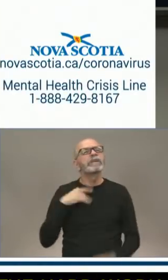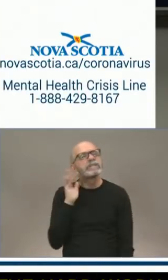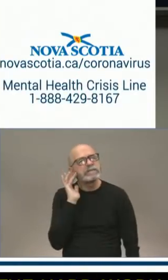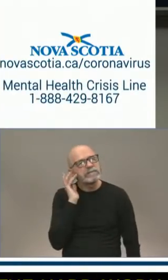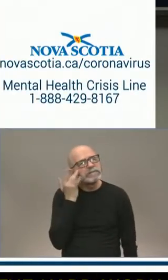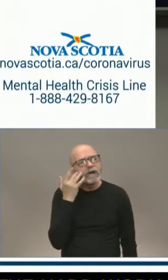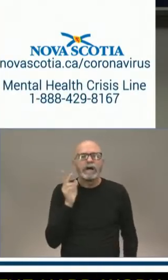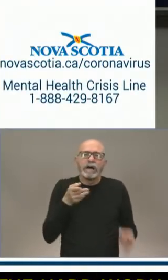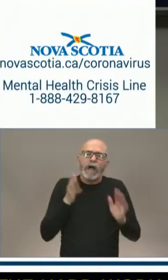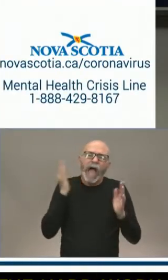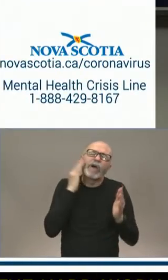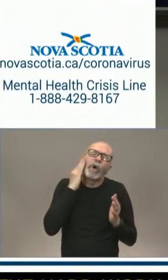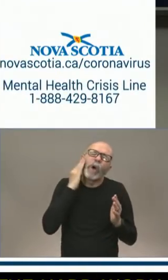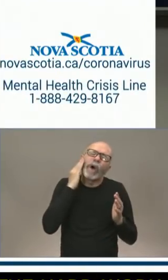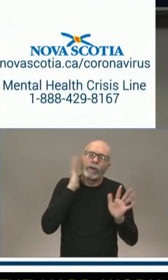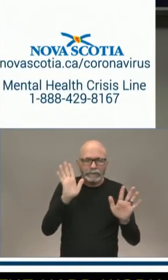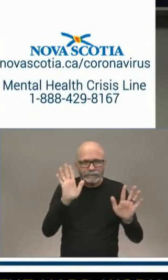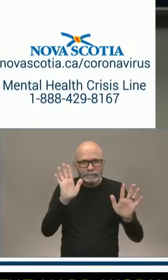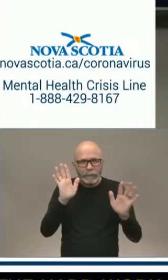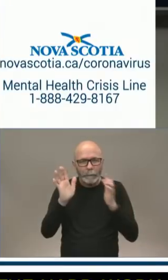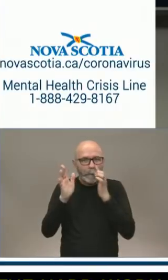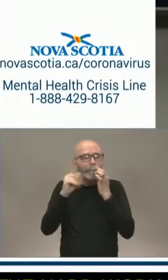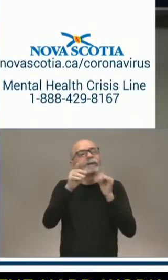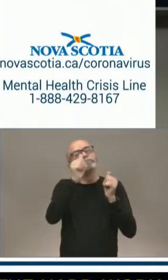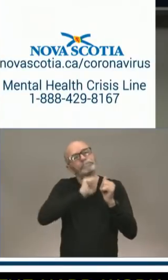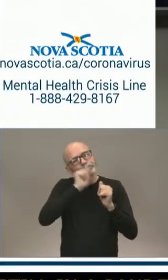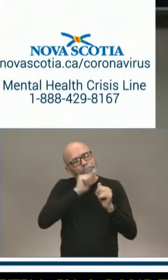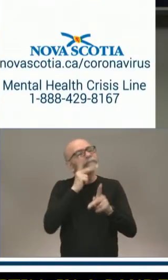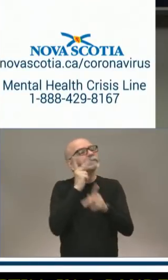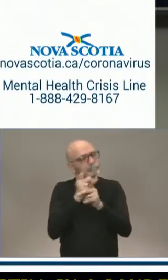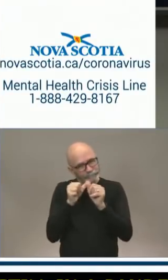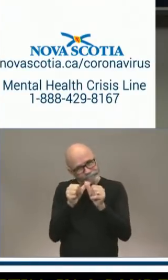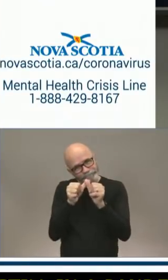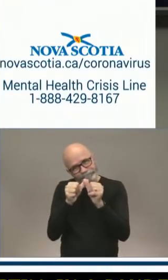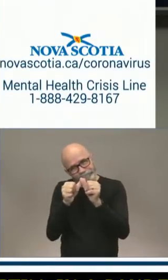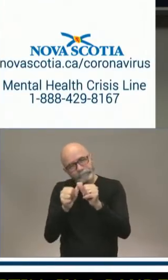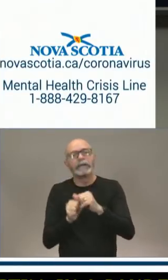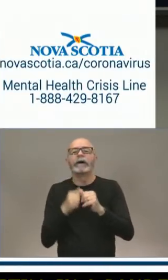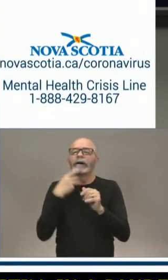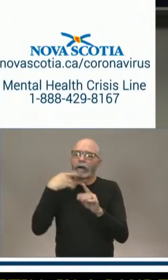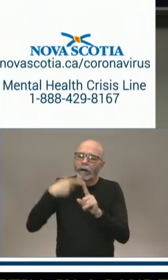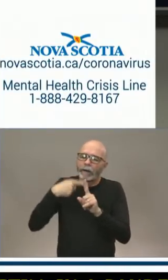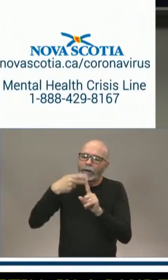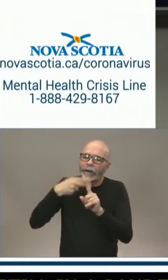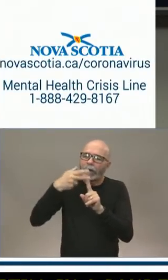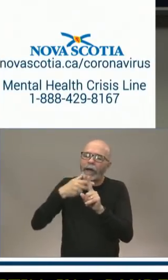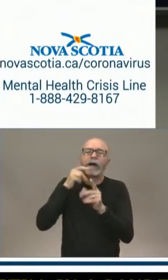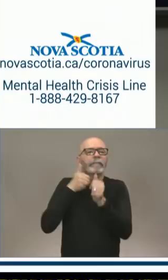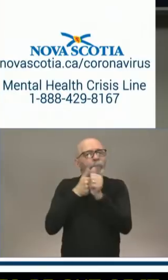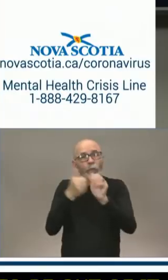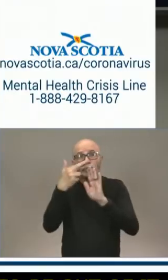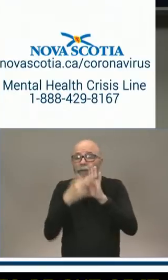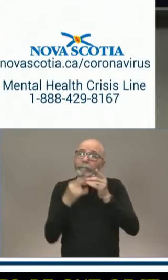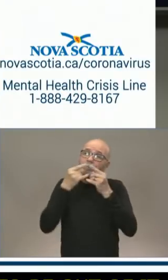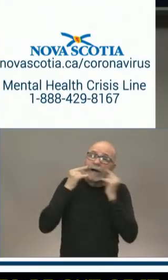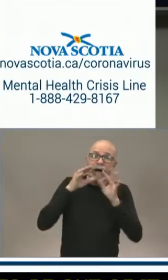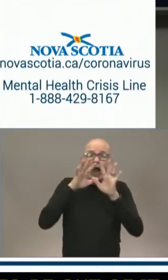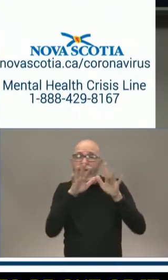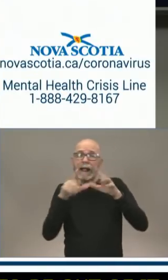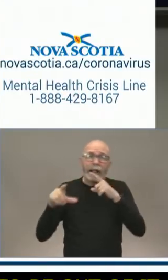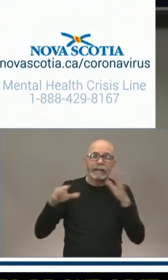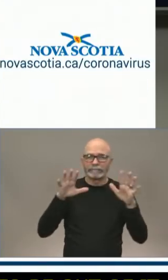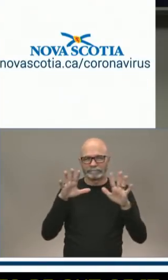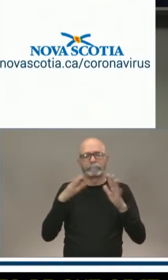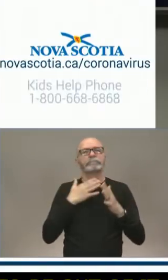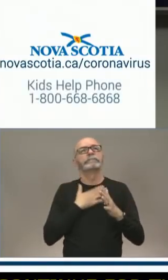pandemic, so we need to continue for the next few months. All the COVID protocols, and I especially want to emphasize the need for people to limit